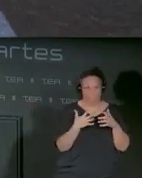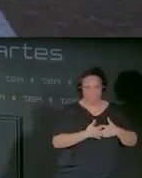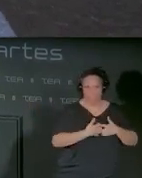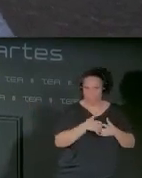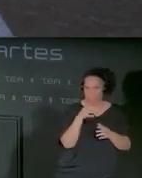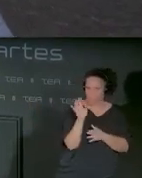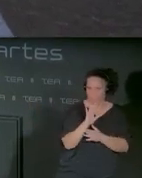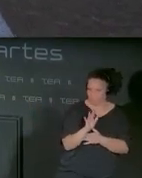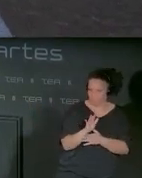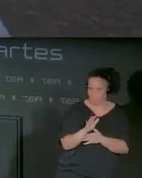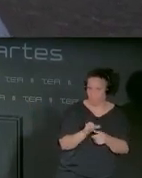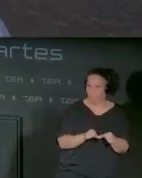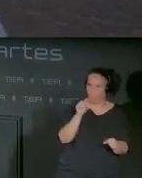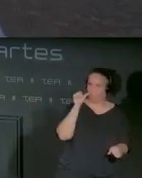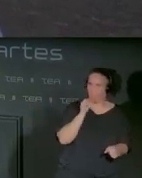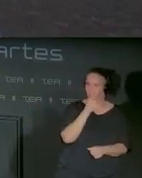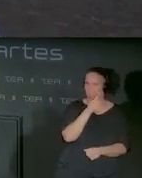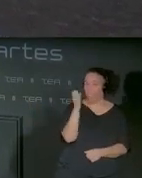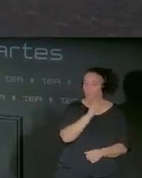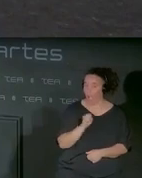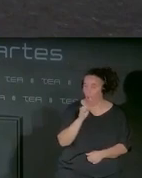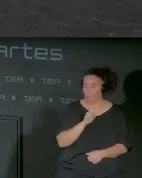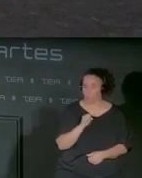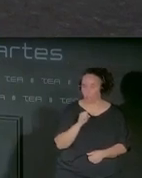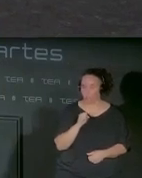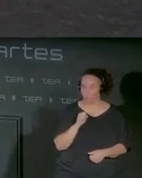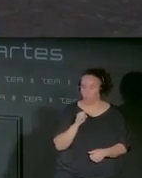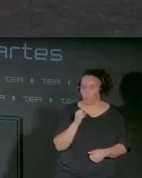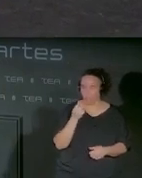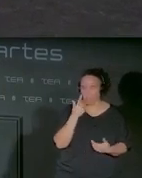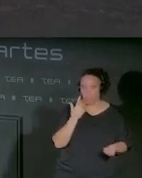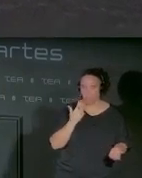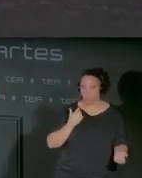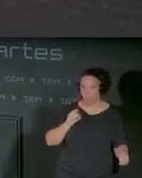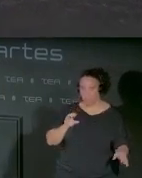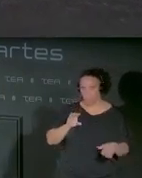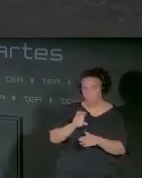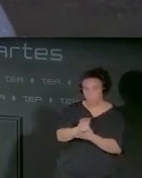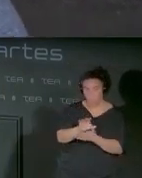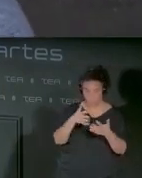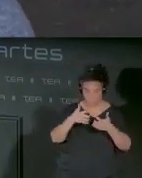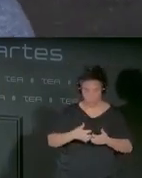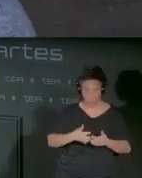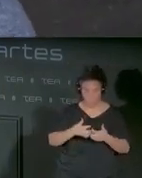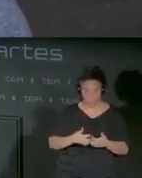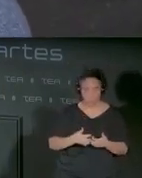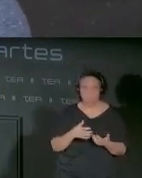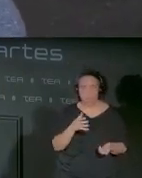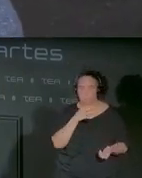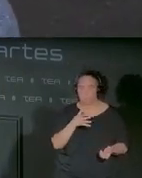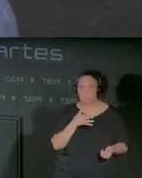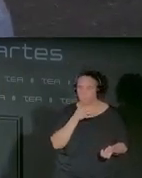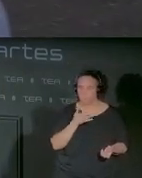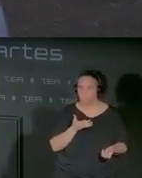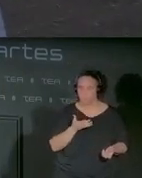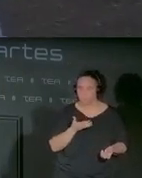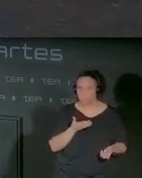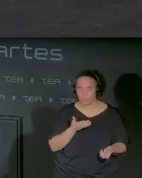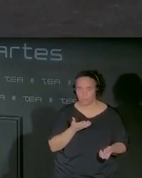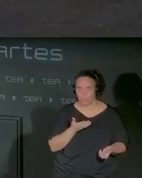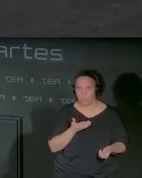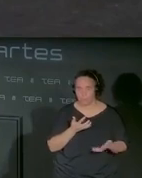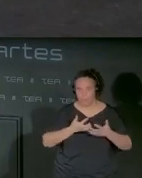the movie industry because they wanted to have independent movie industry that has art expression and that